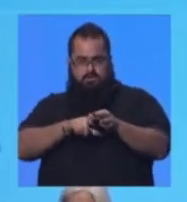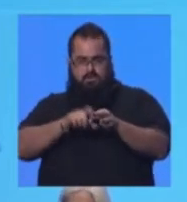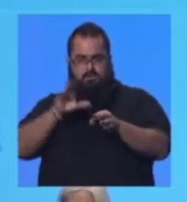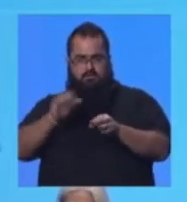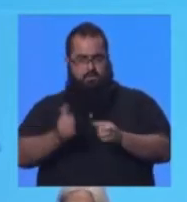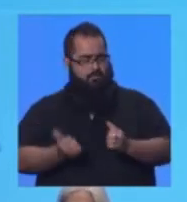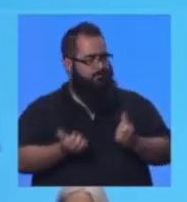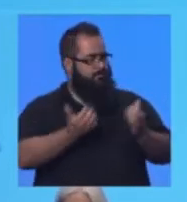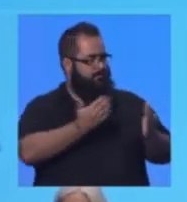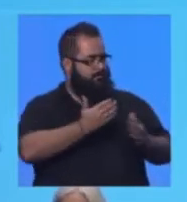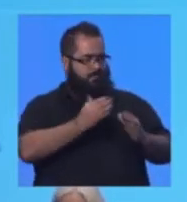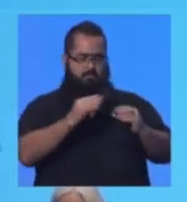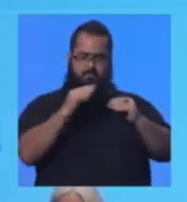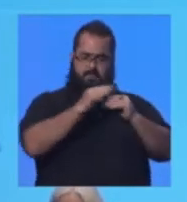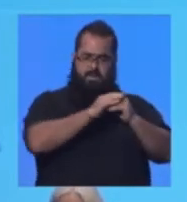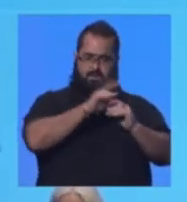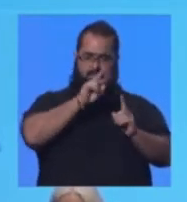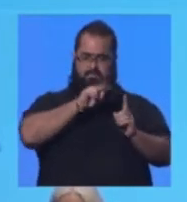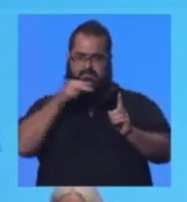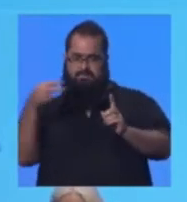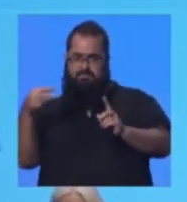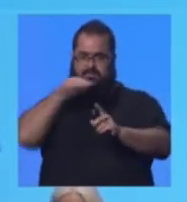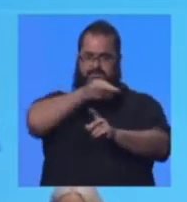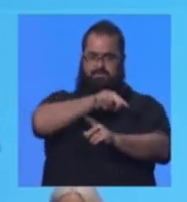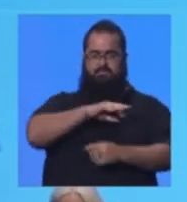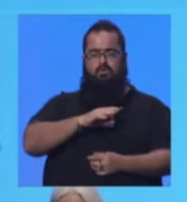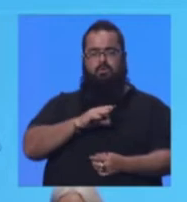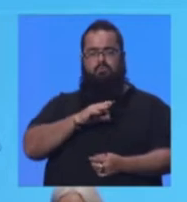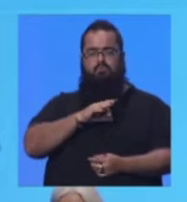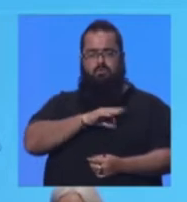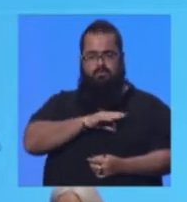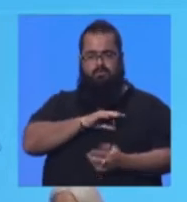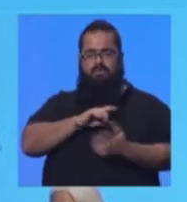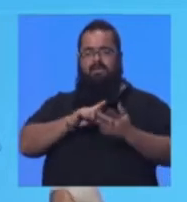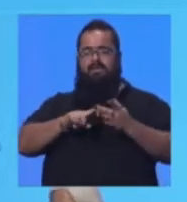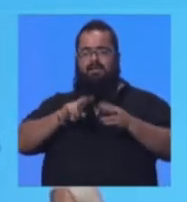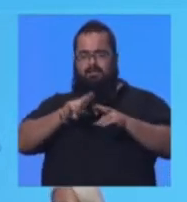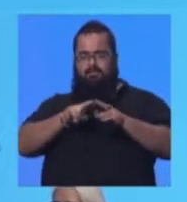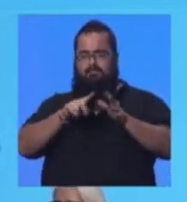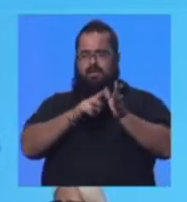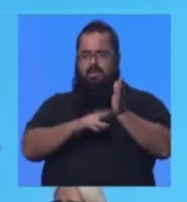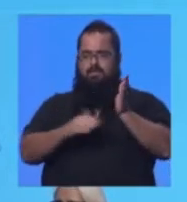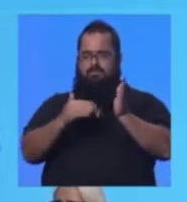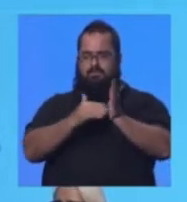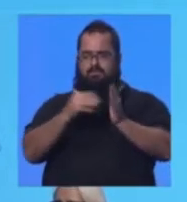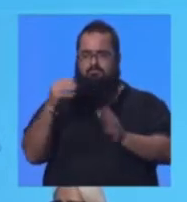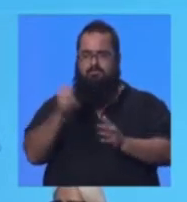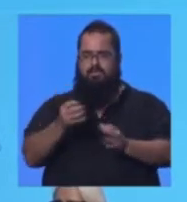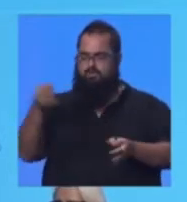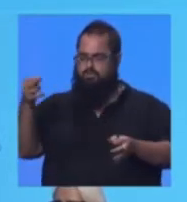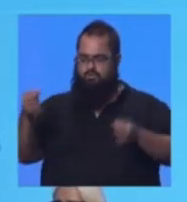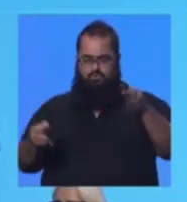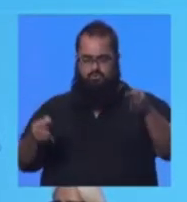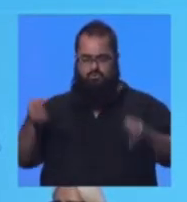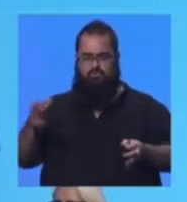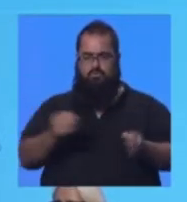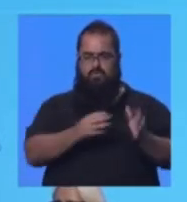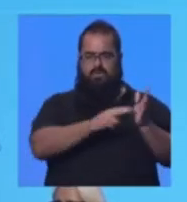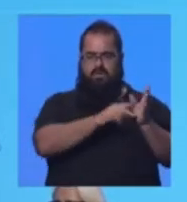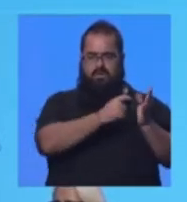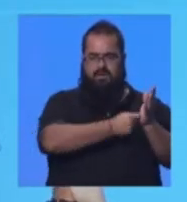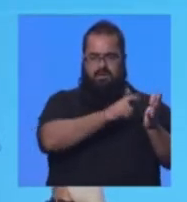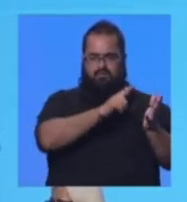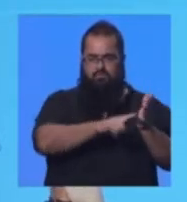perspective of the bank profit, if the ANZ had to choose between NAIRU